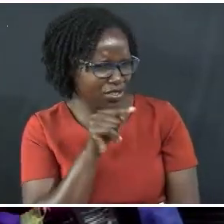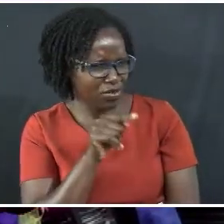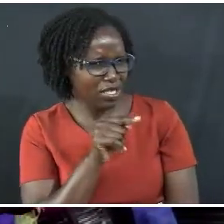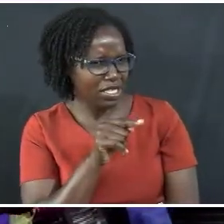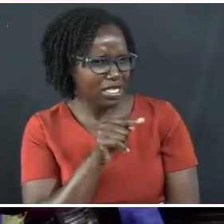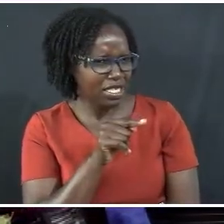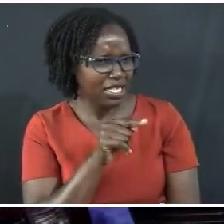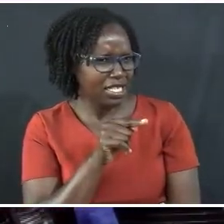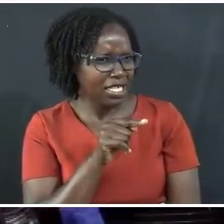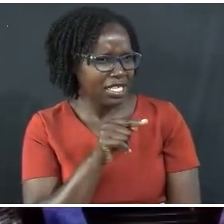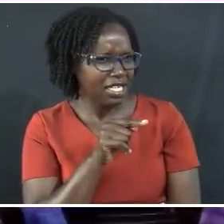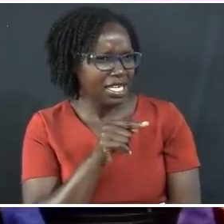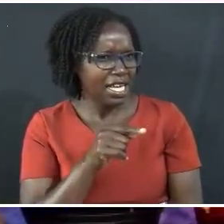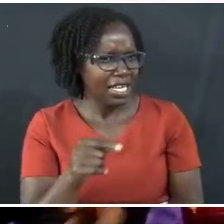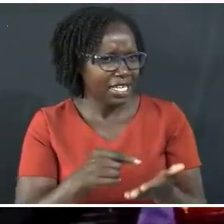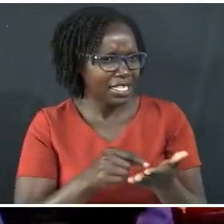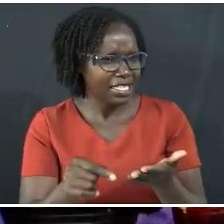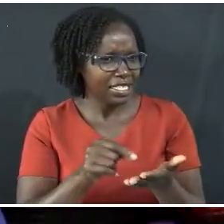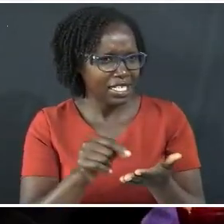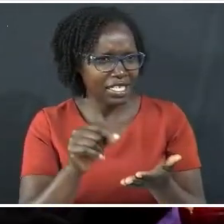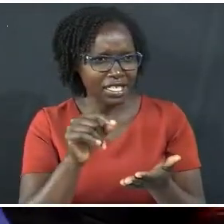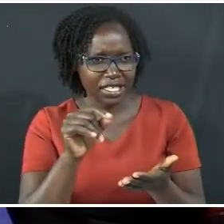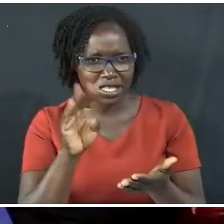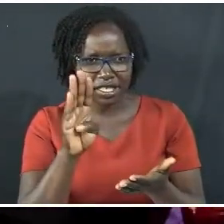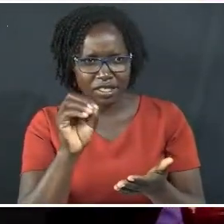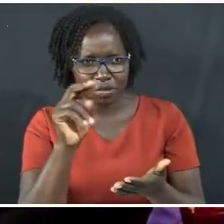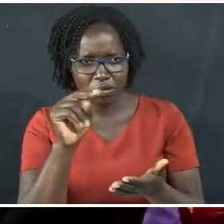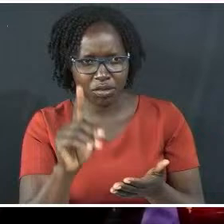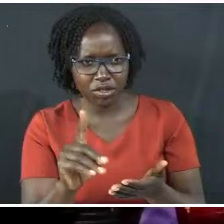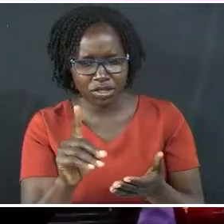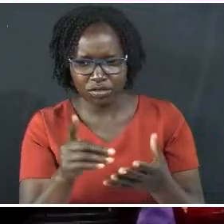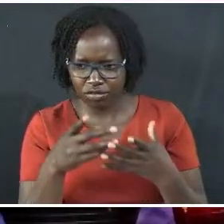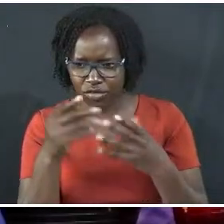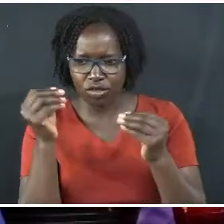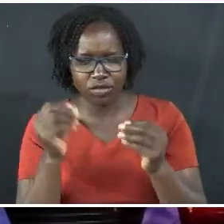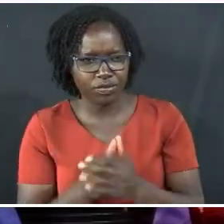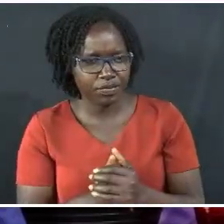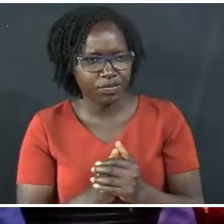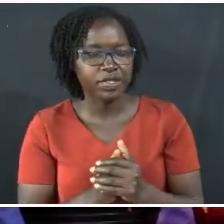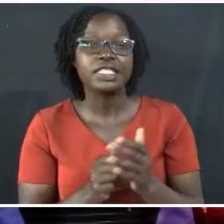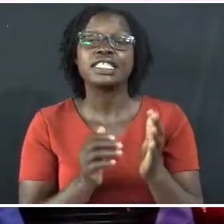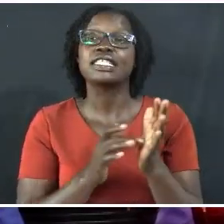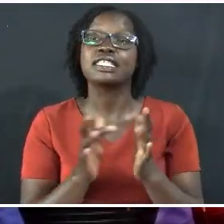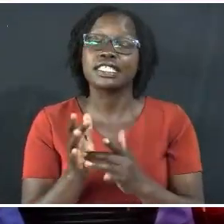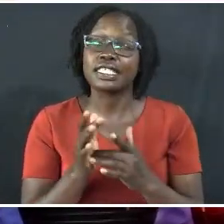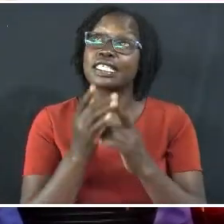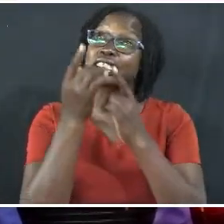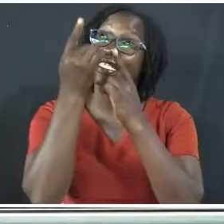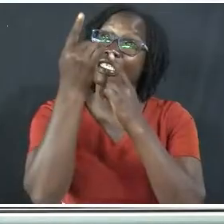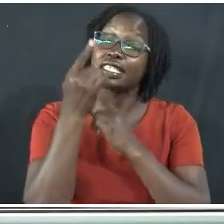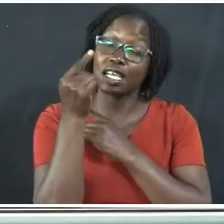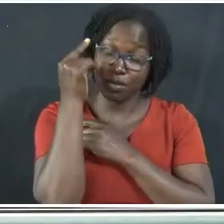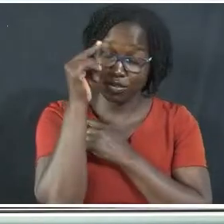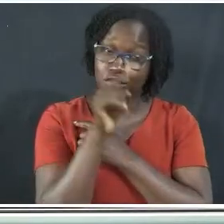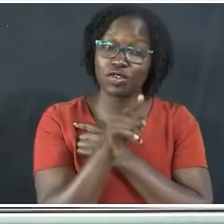I can sign a bond for it. No problem. Let's go. Jesus is coming for